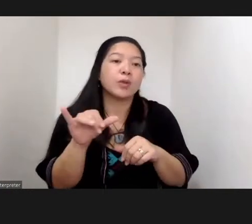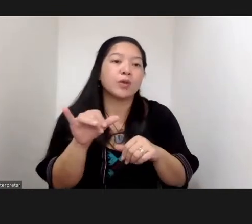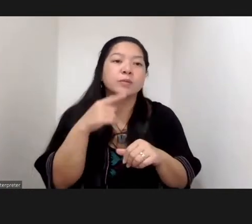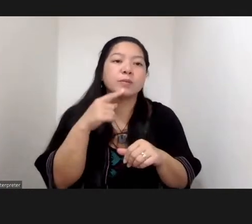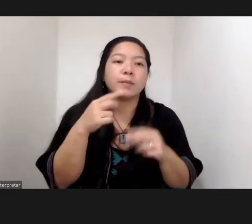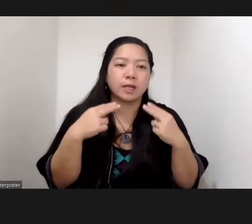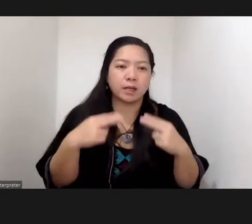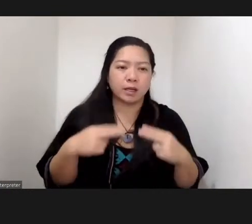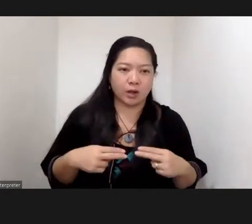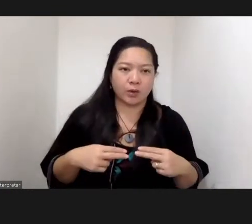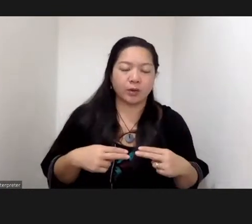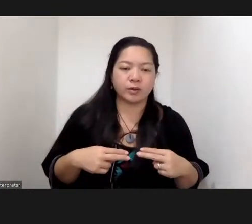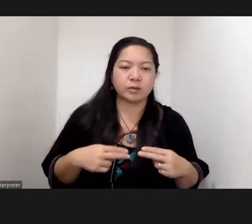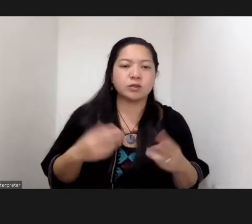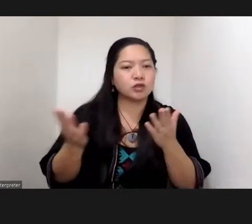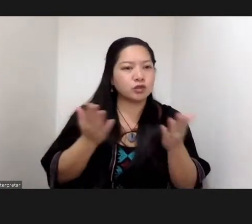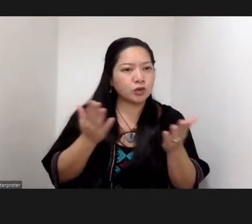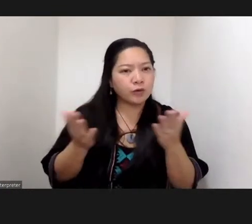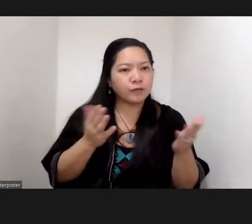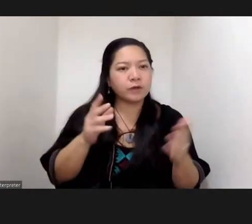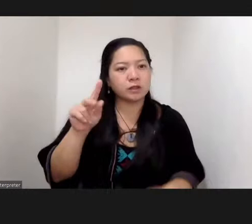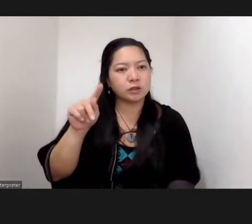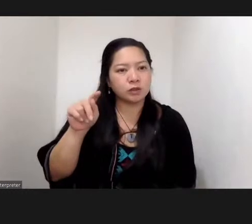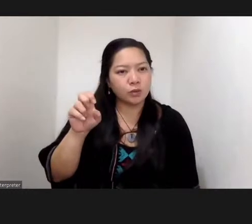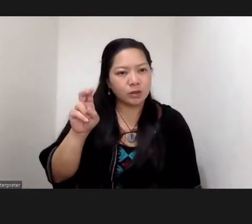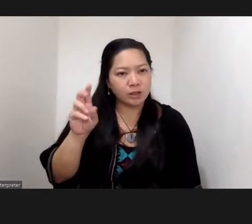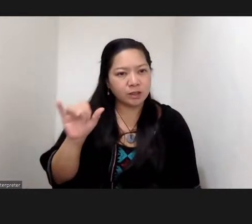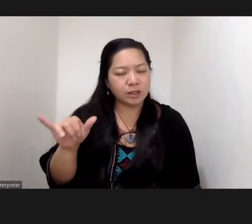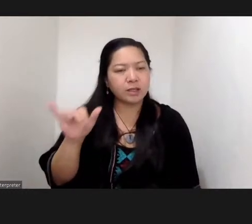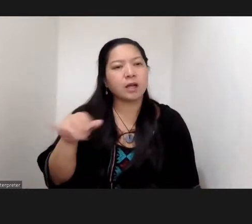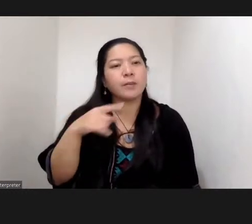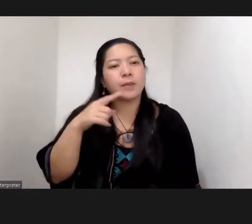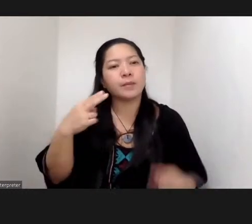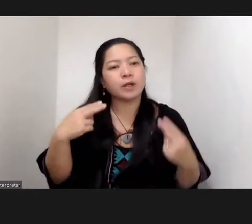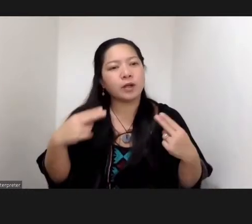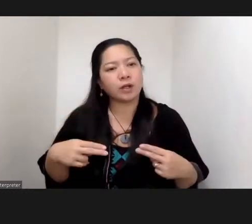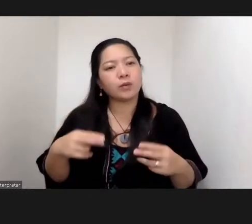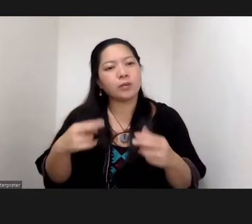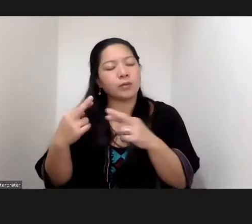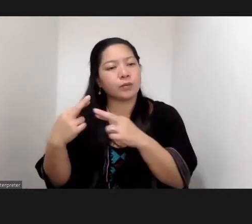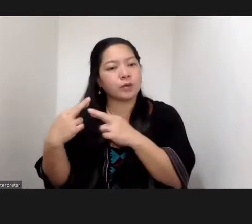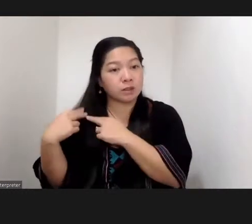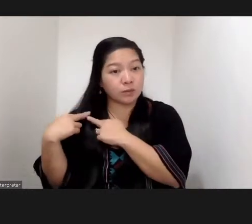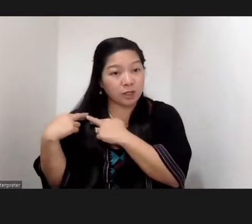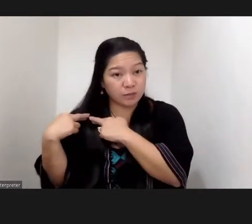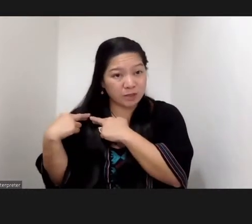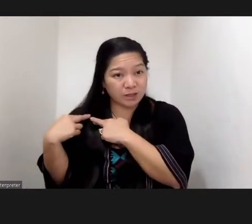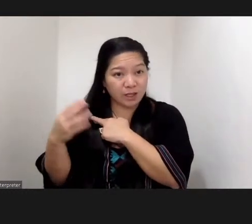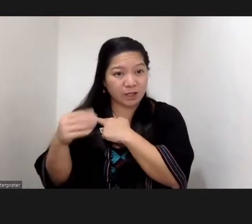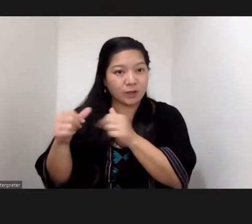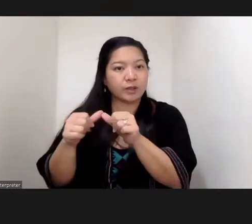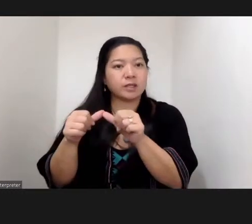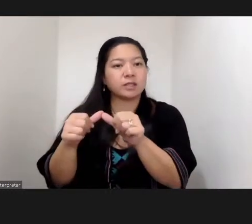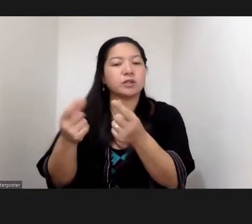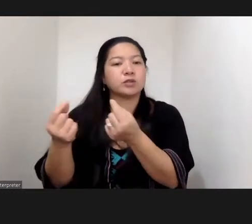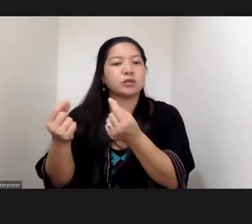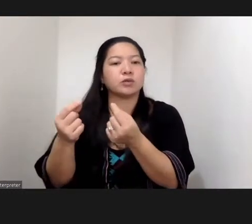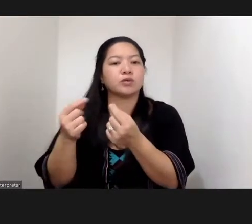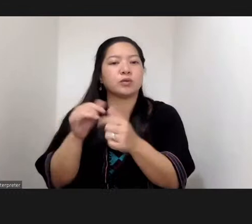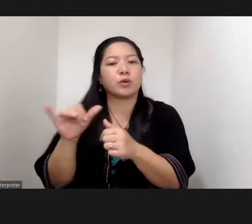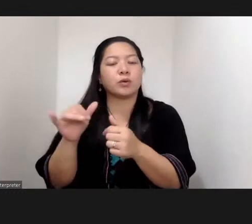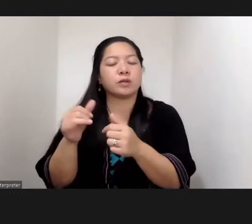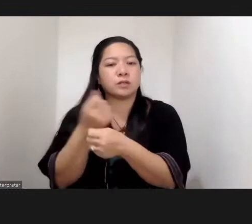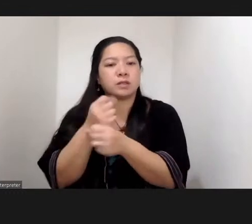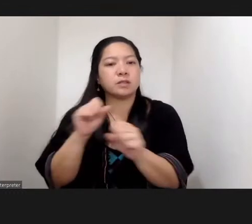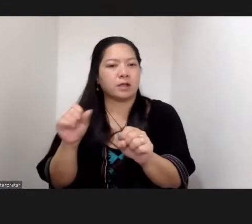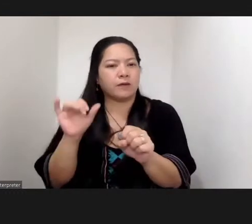health services, Tony. That is public health's responsibility, and they are going to continue those to safeguard.